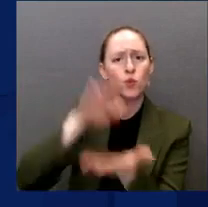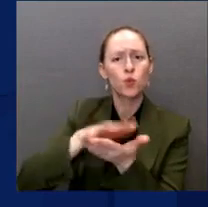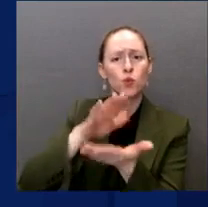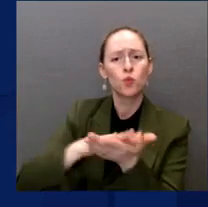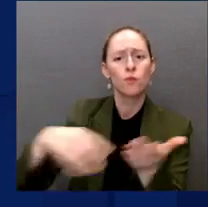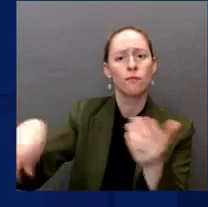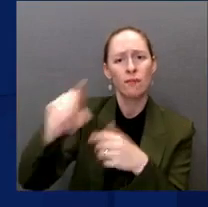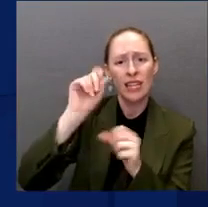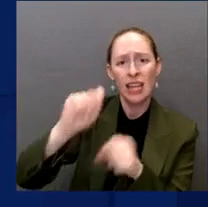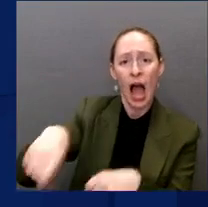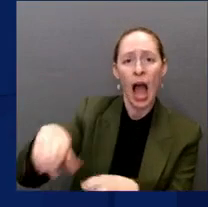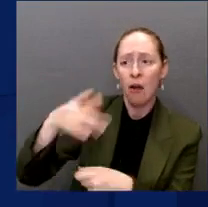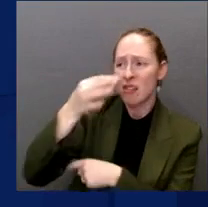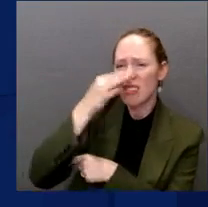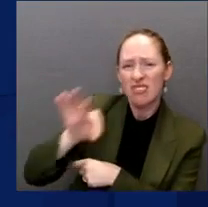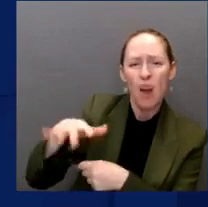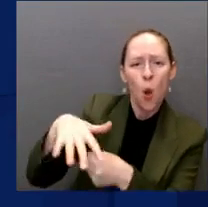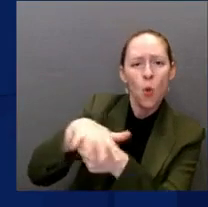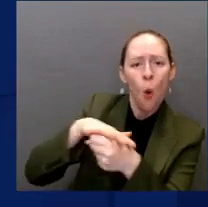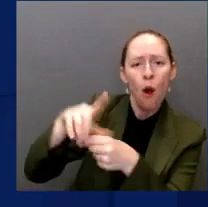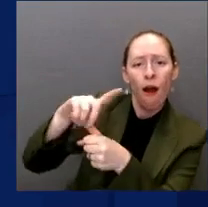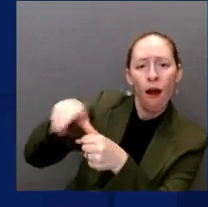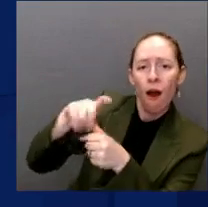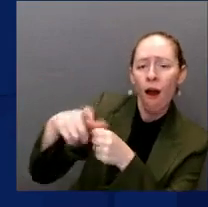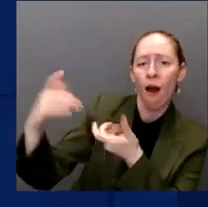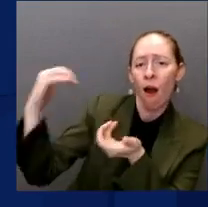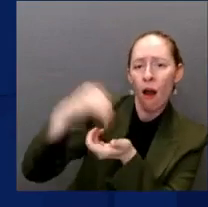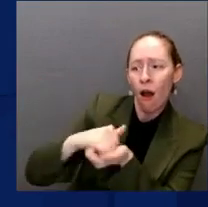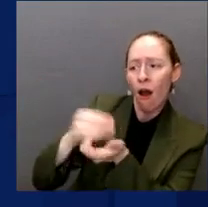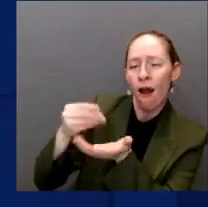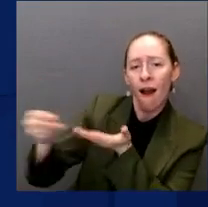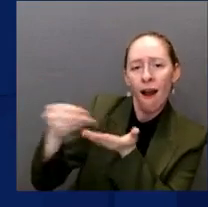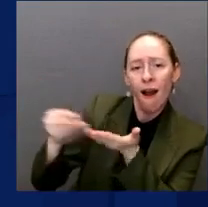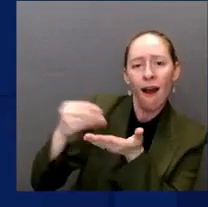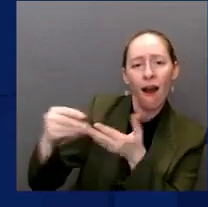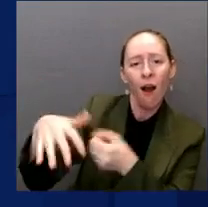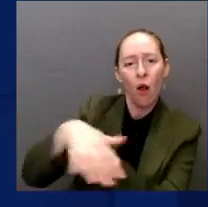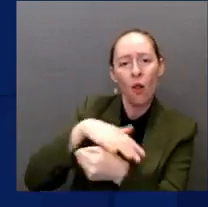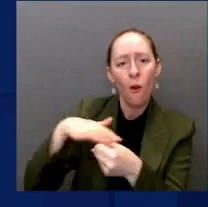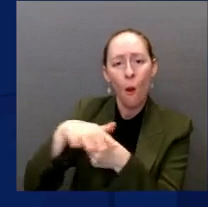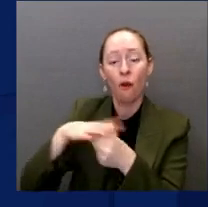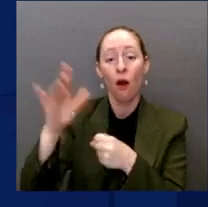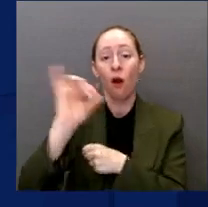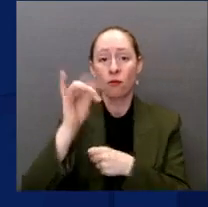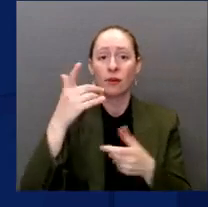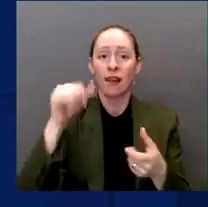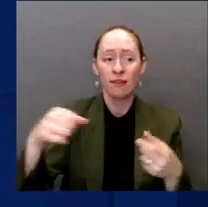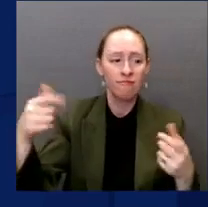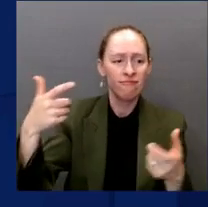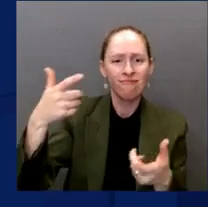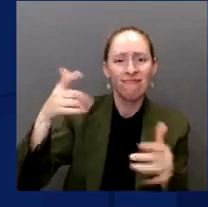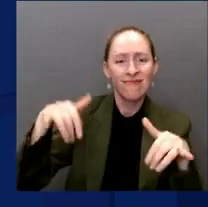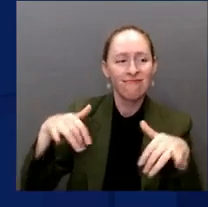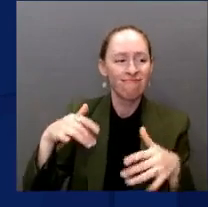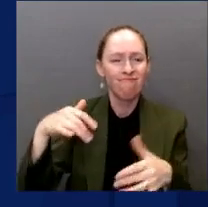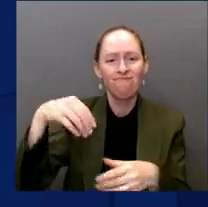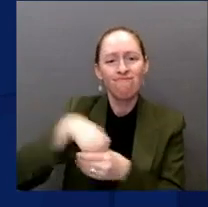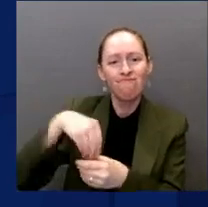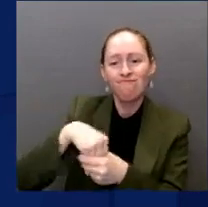And this will mean kids will have healthier meals and will strengthen rural economies at the same time. You heard